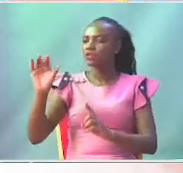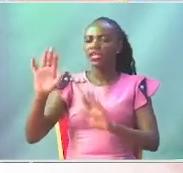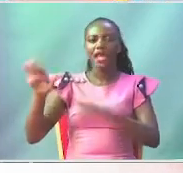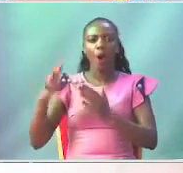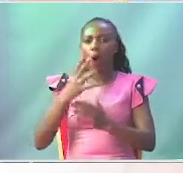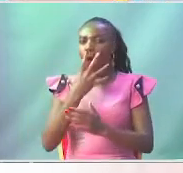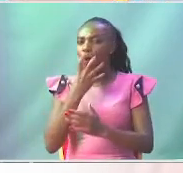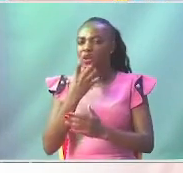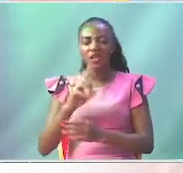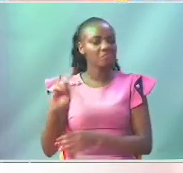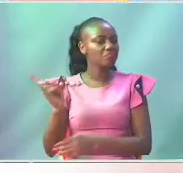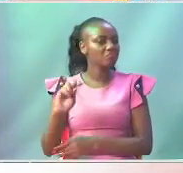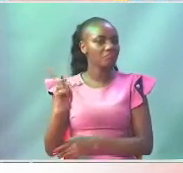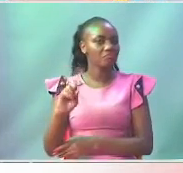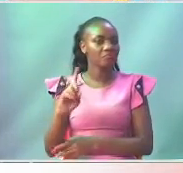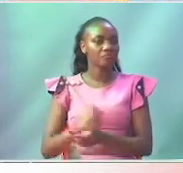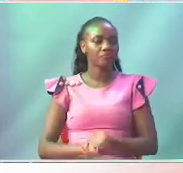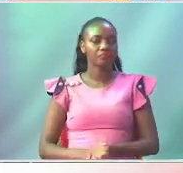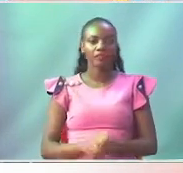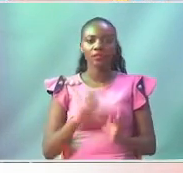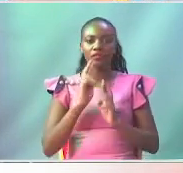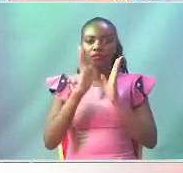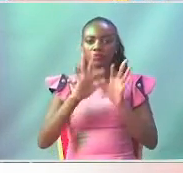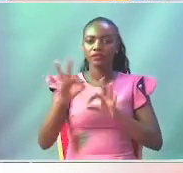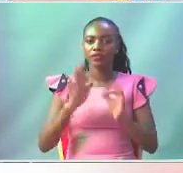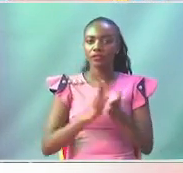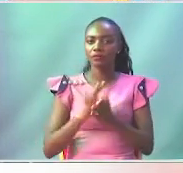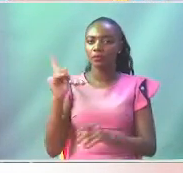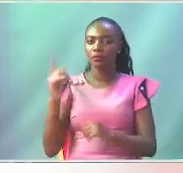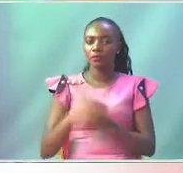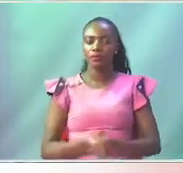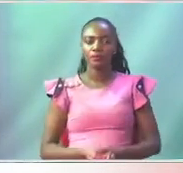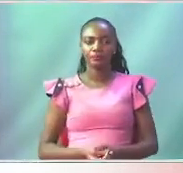Odinga's Azimio la Umoja movement. Mike Kagungo reports.